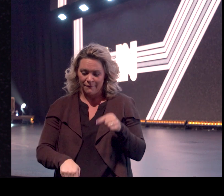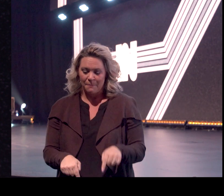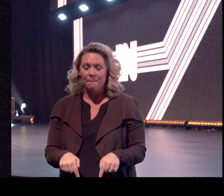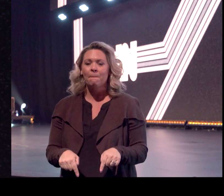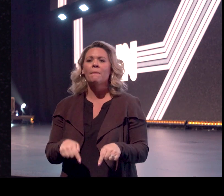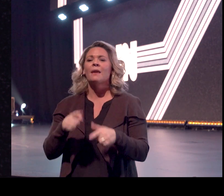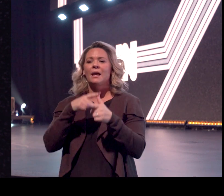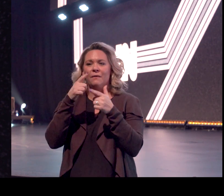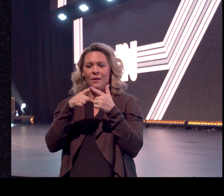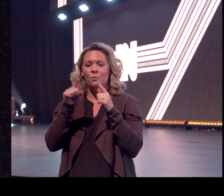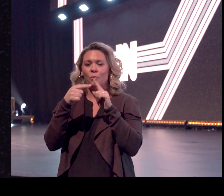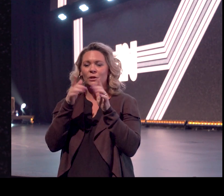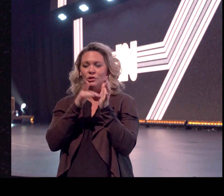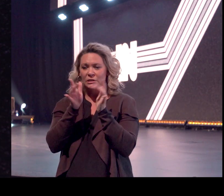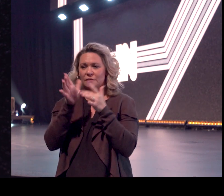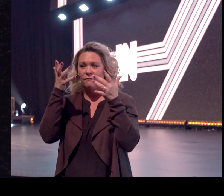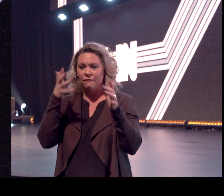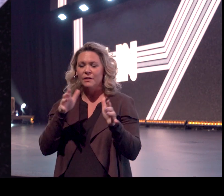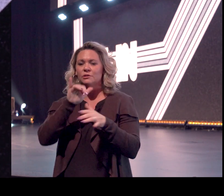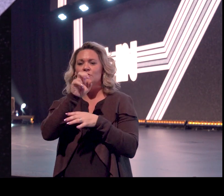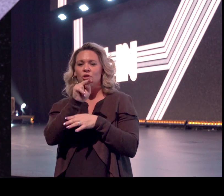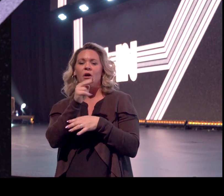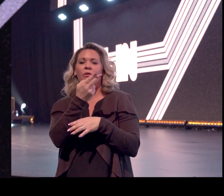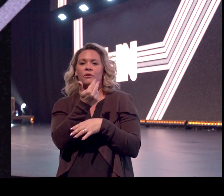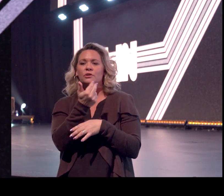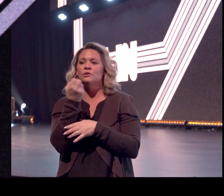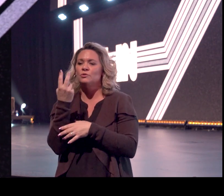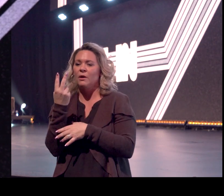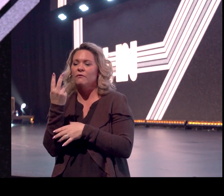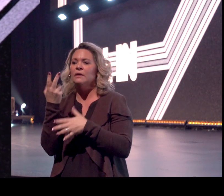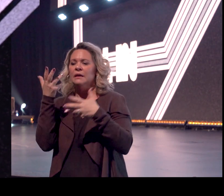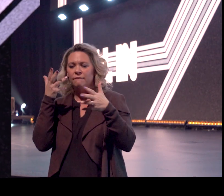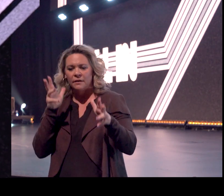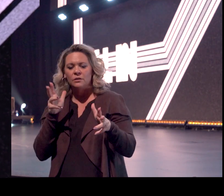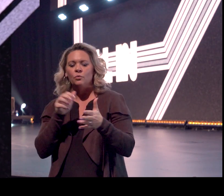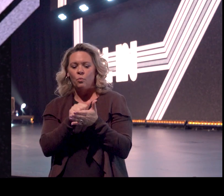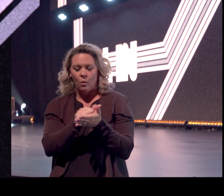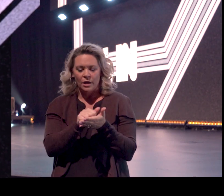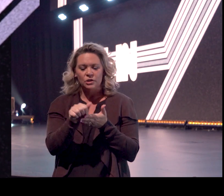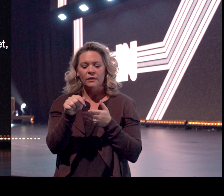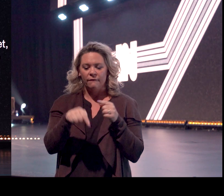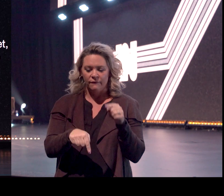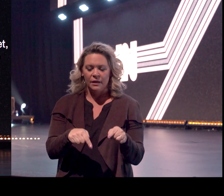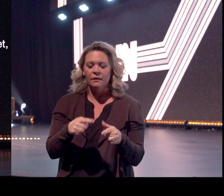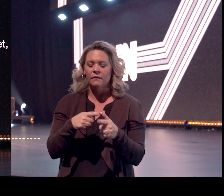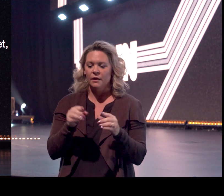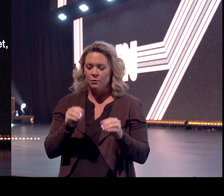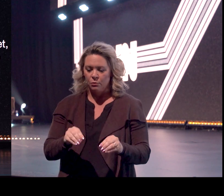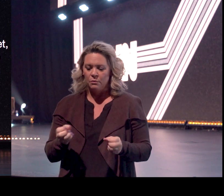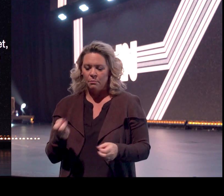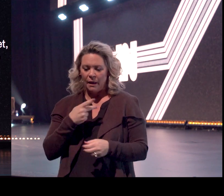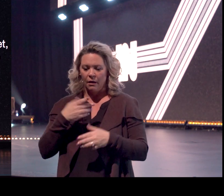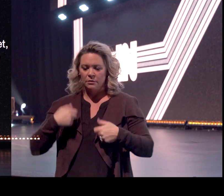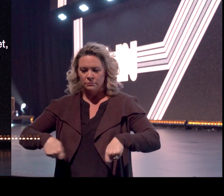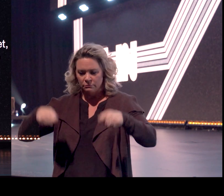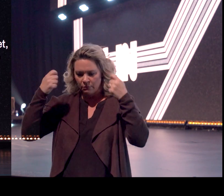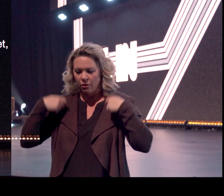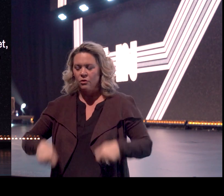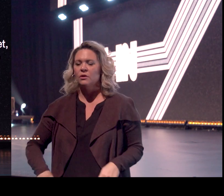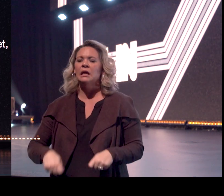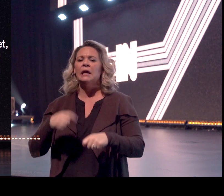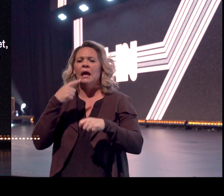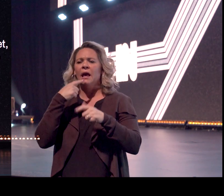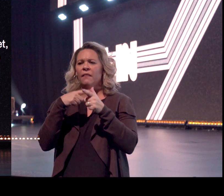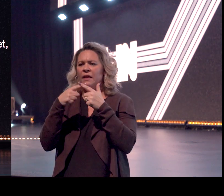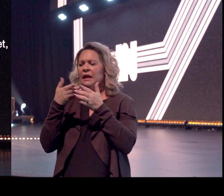And Jesus gets done. It says in verse 12, John 13, 12, it says, when he finished washing their feet, he put it on his clothes and he returned to his place.